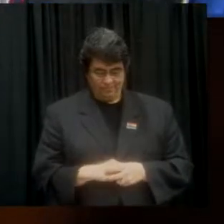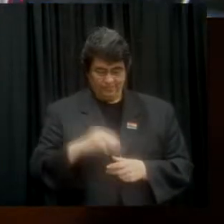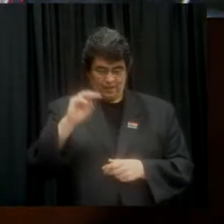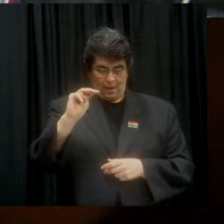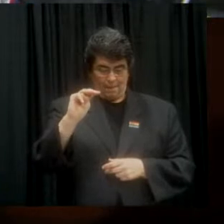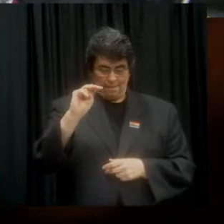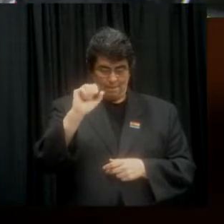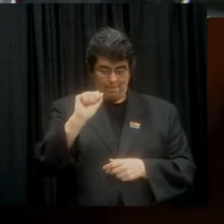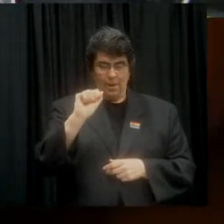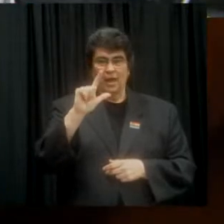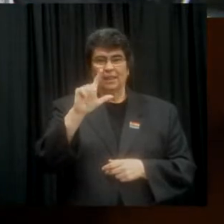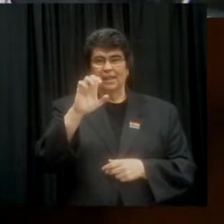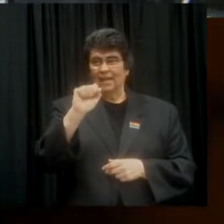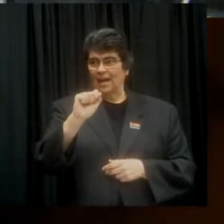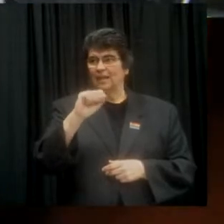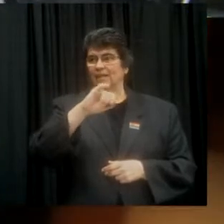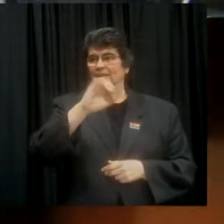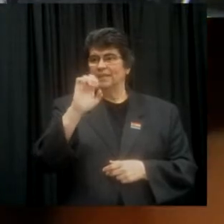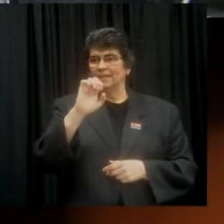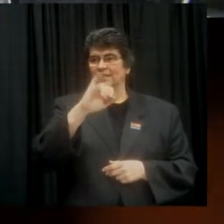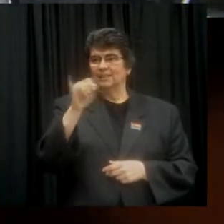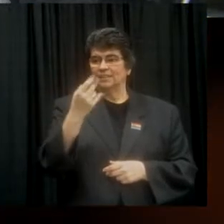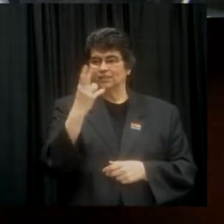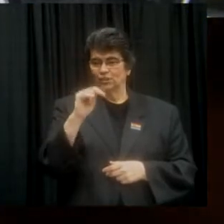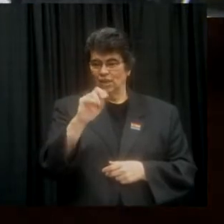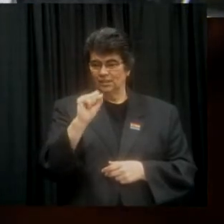Malia E. Johnson.